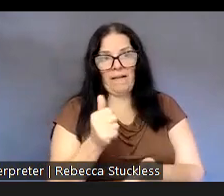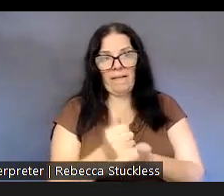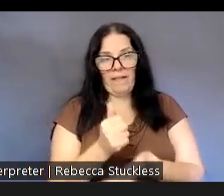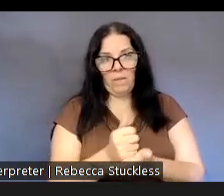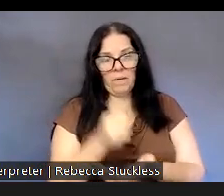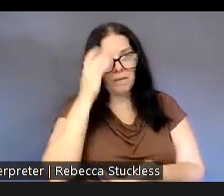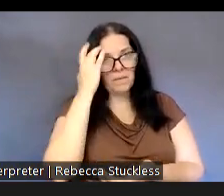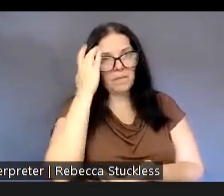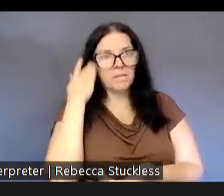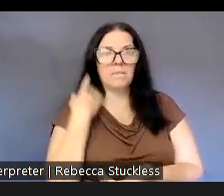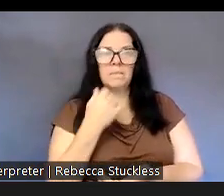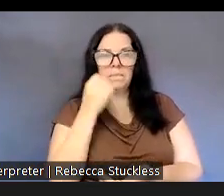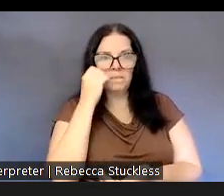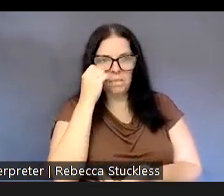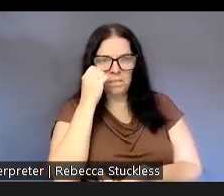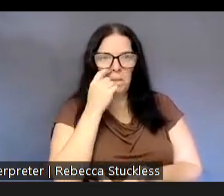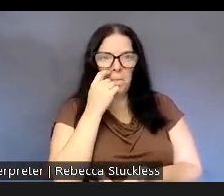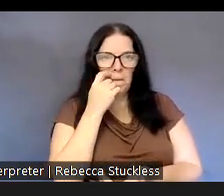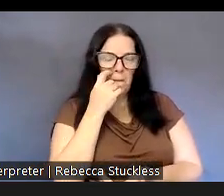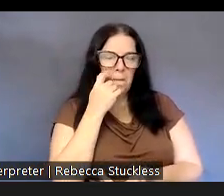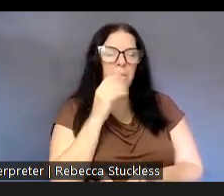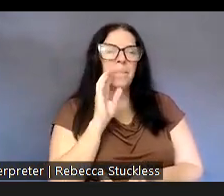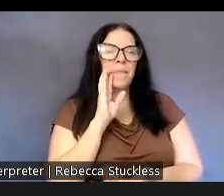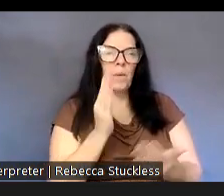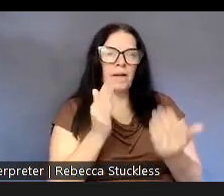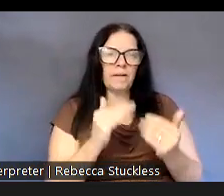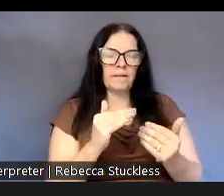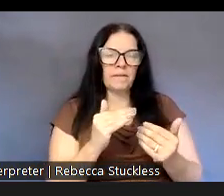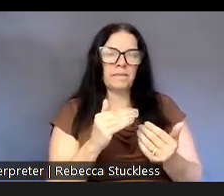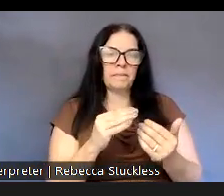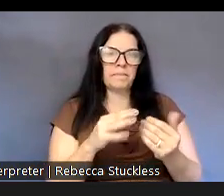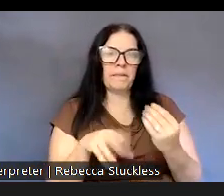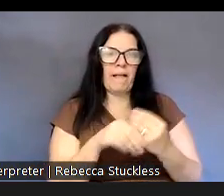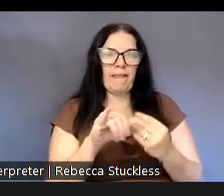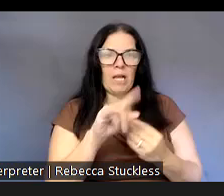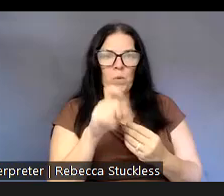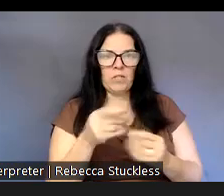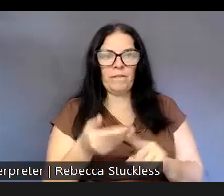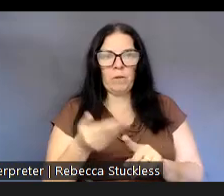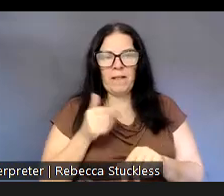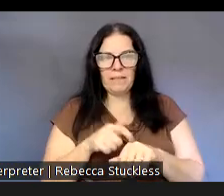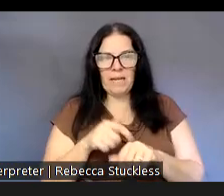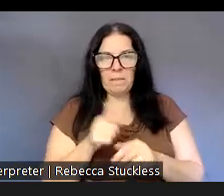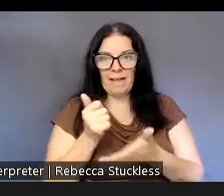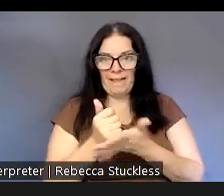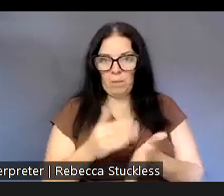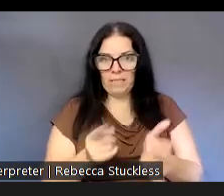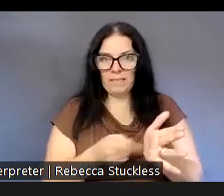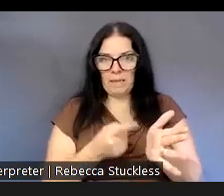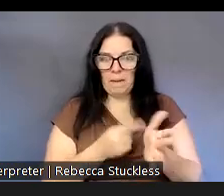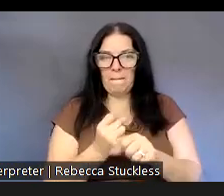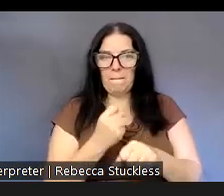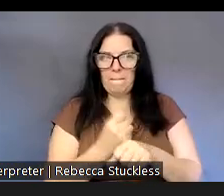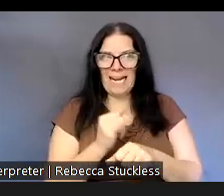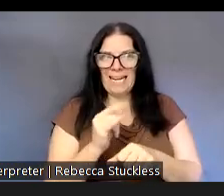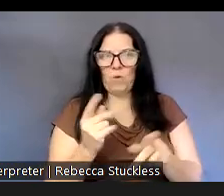Uh, this will extend the question that we asked last time: do therapists sometimes make matters